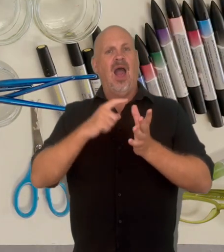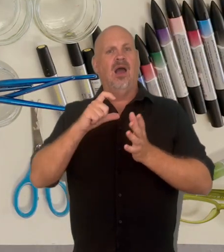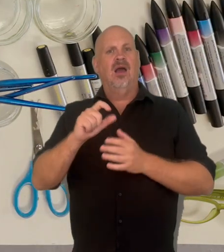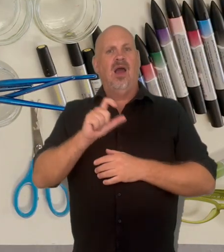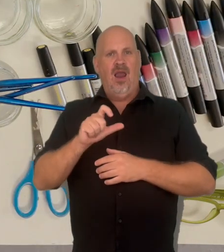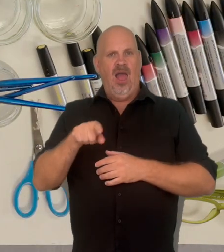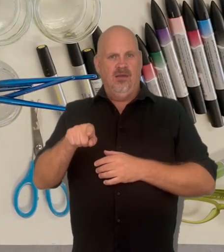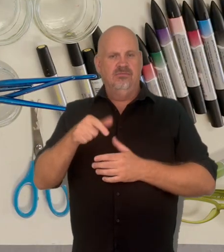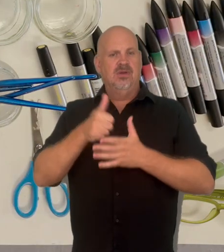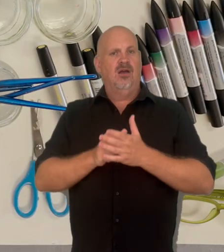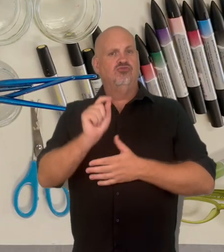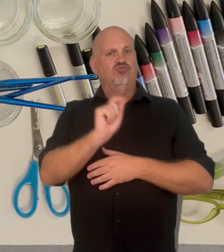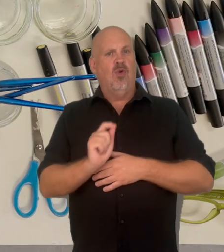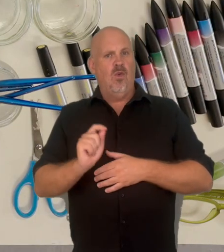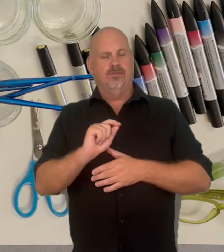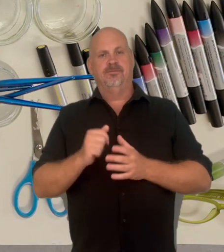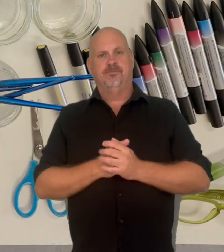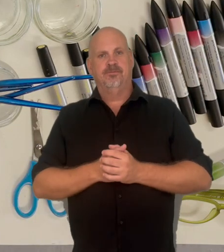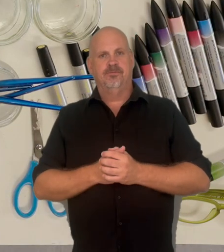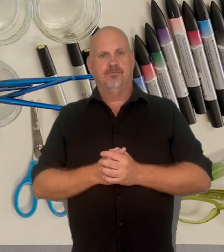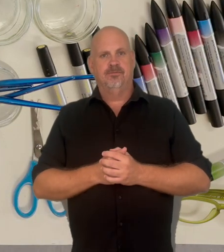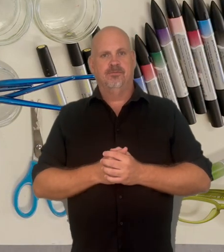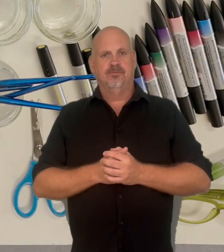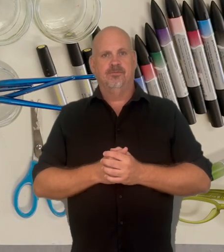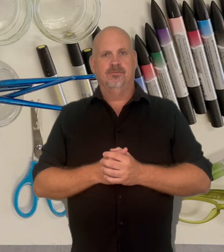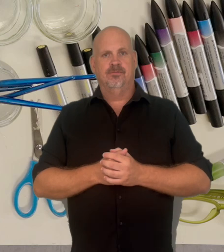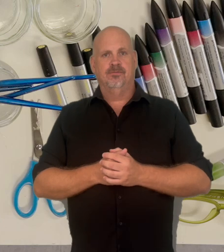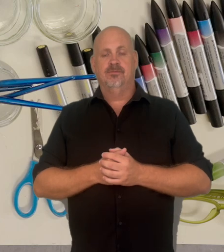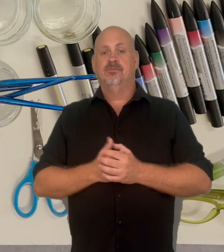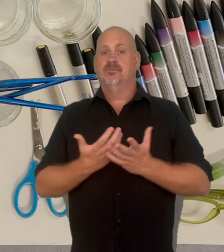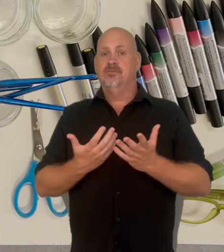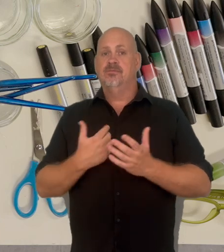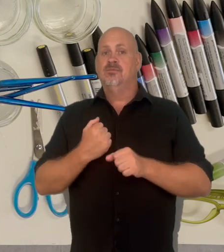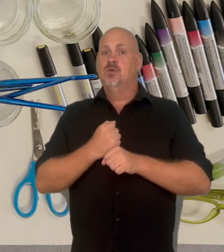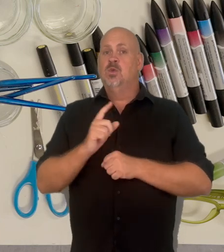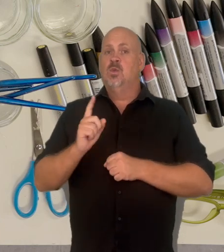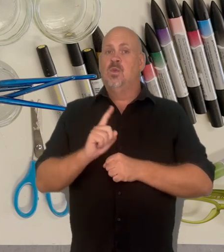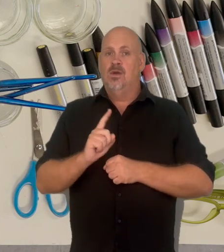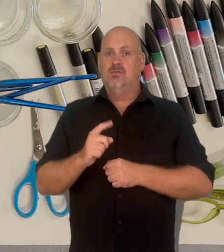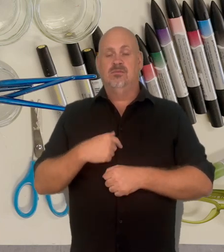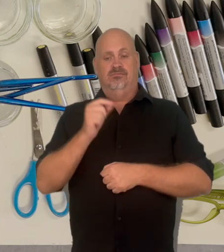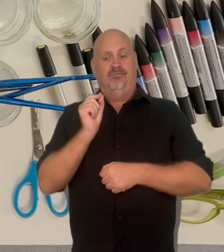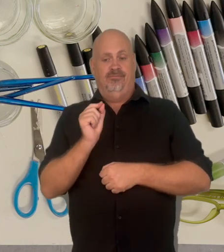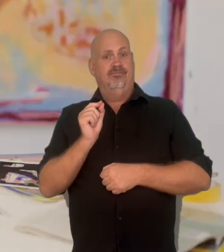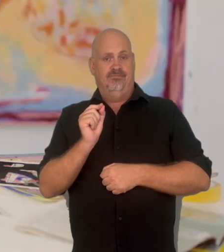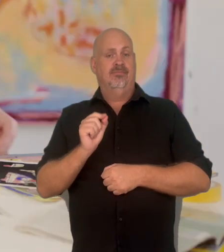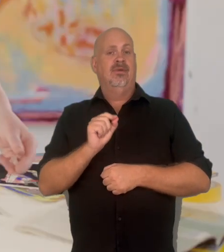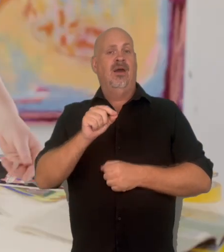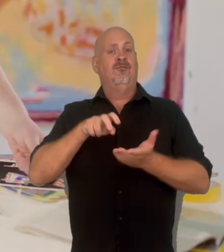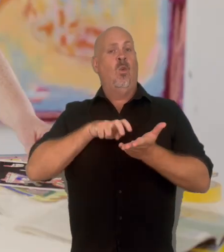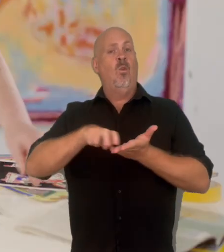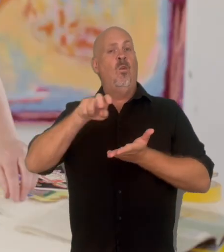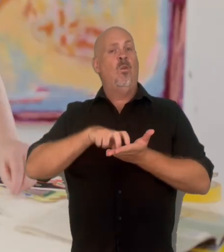the drawing. And what we're going to do is we're going to take a line for a walk. And how do